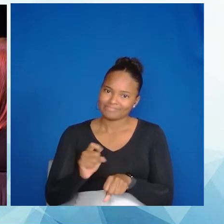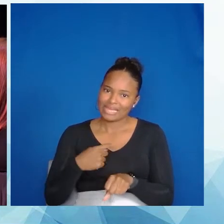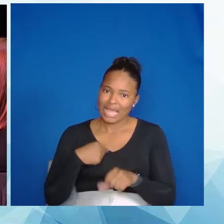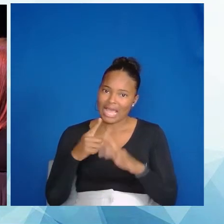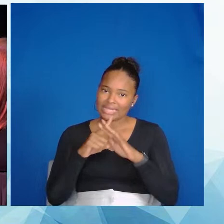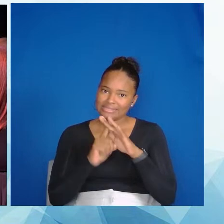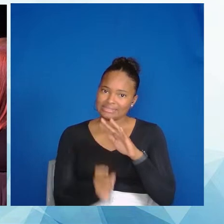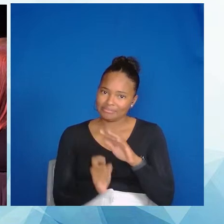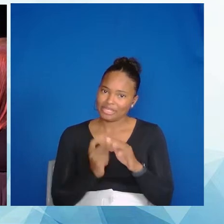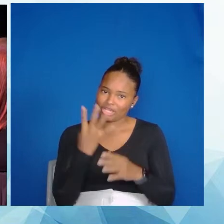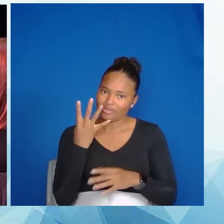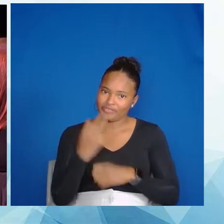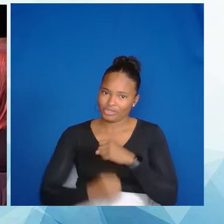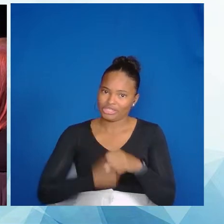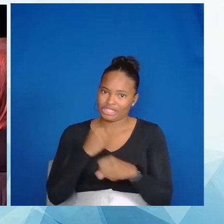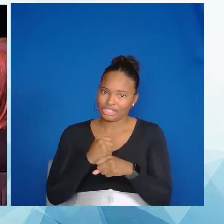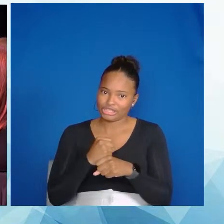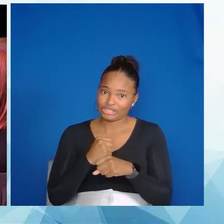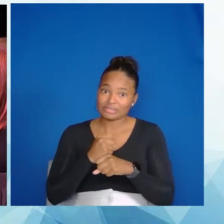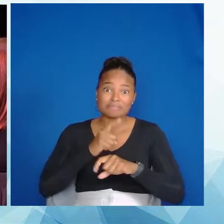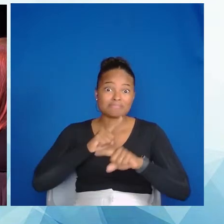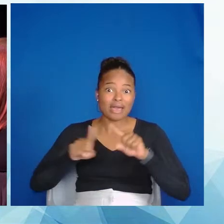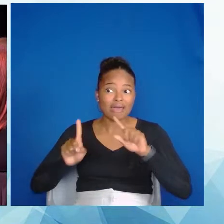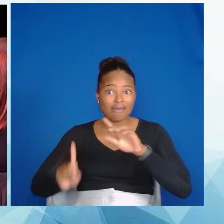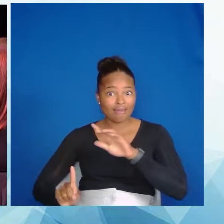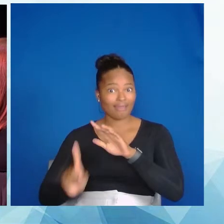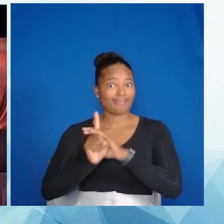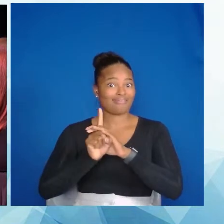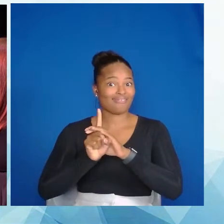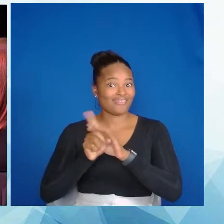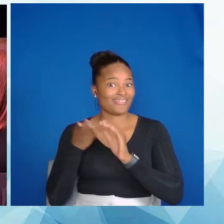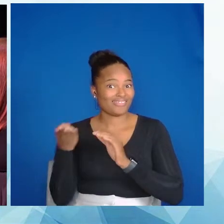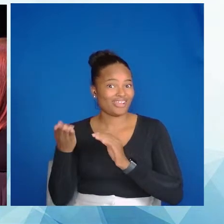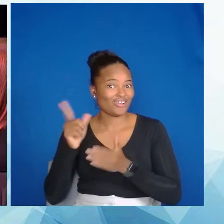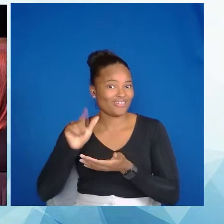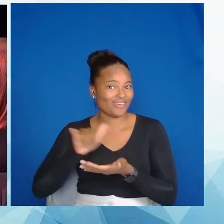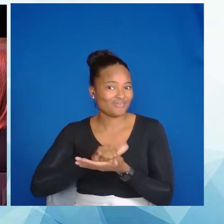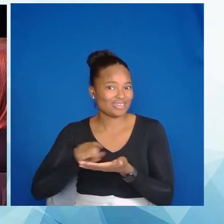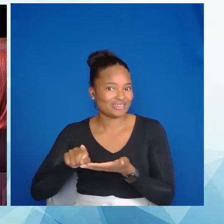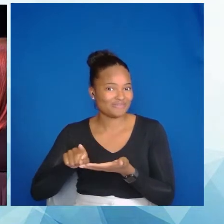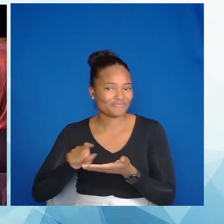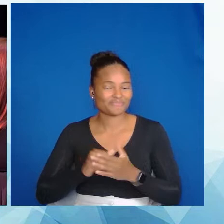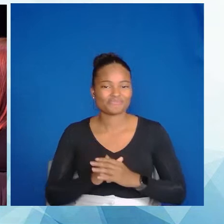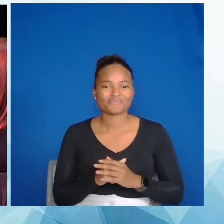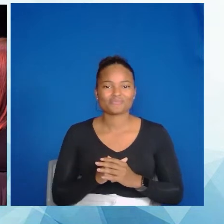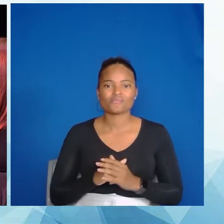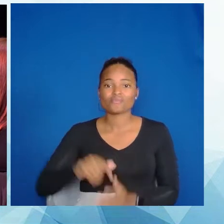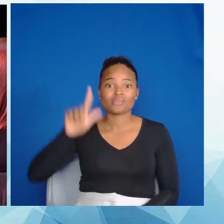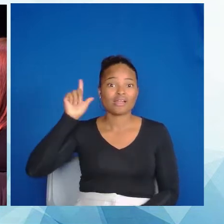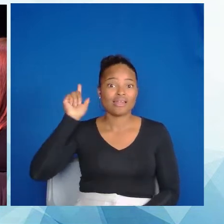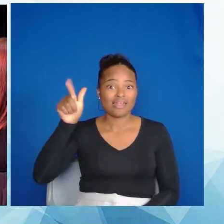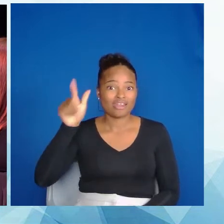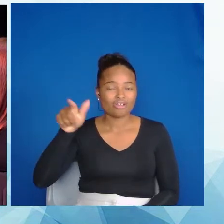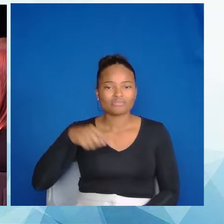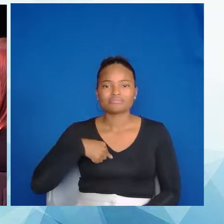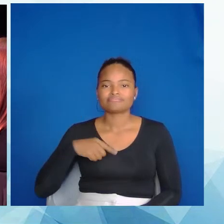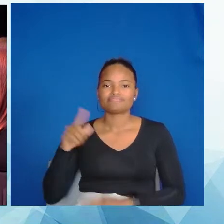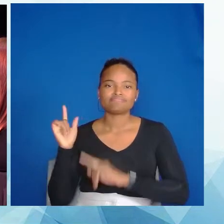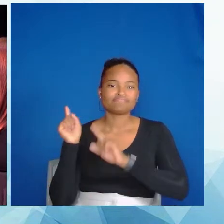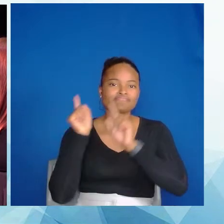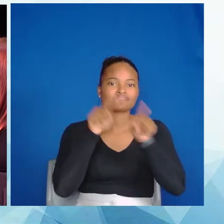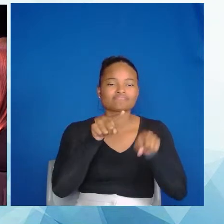4 years, but my presence was felt that week. Later, I went to Rochester, New York